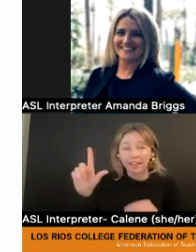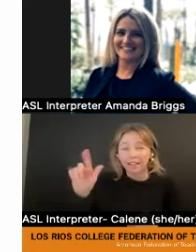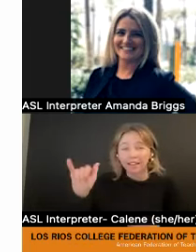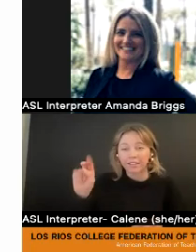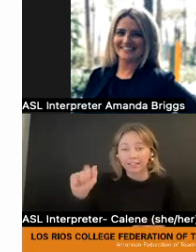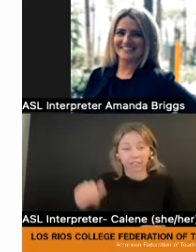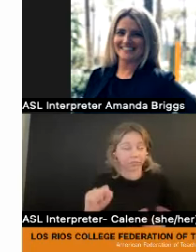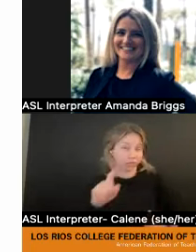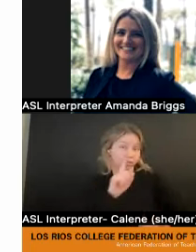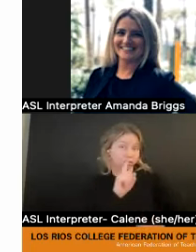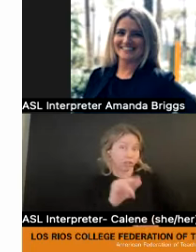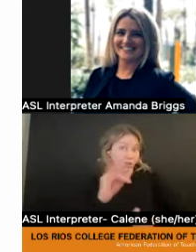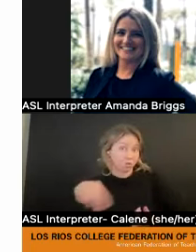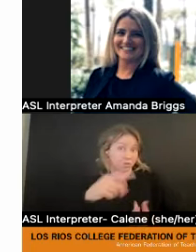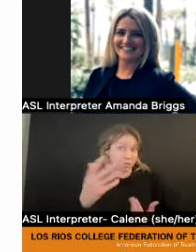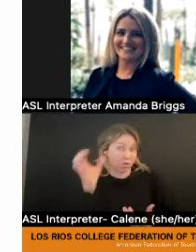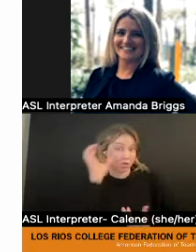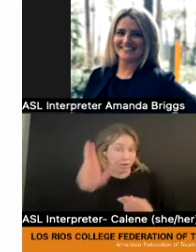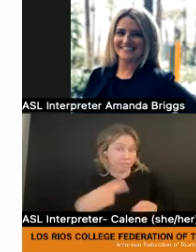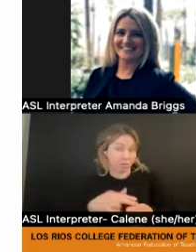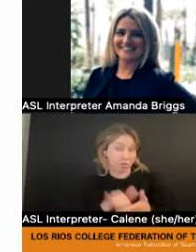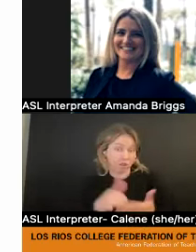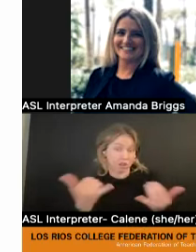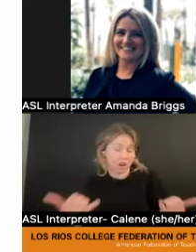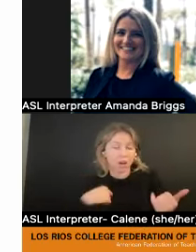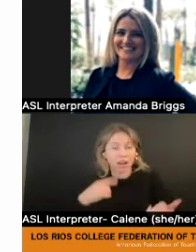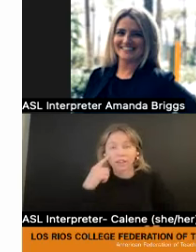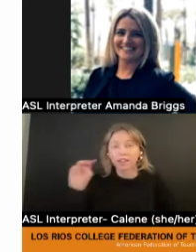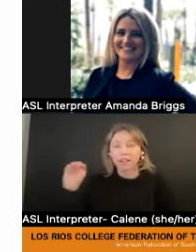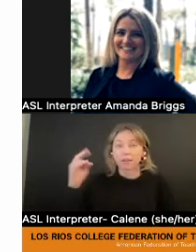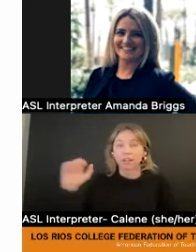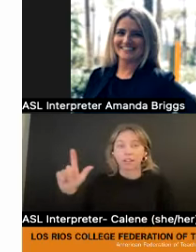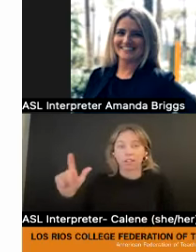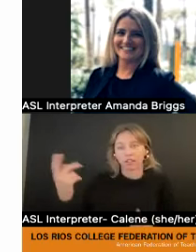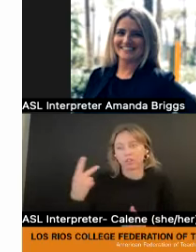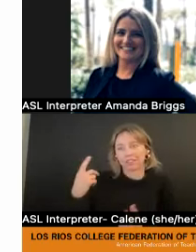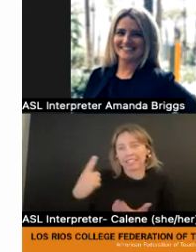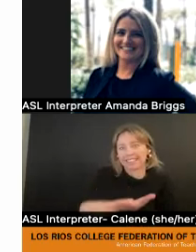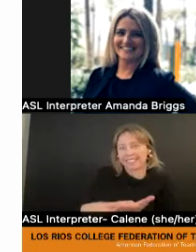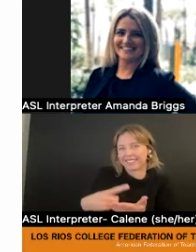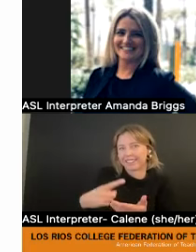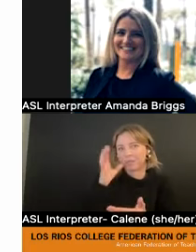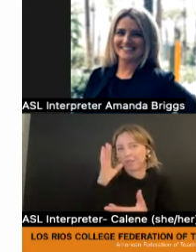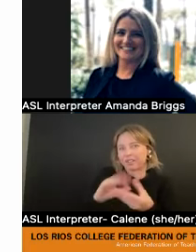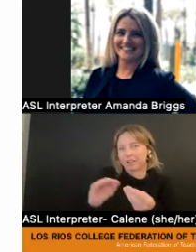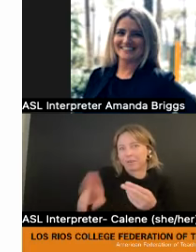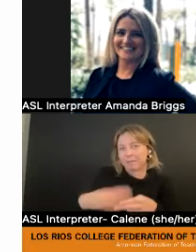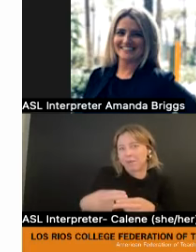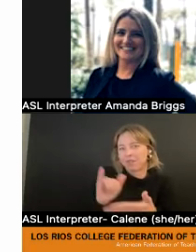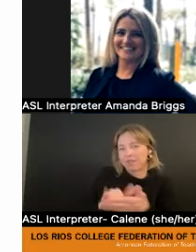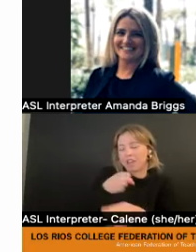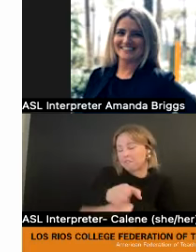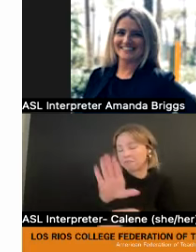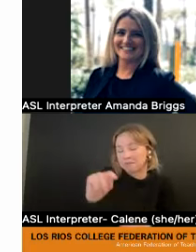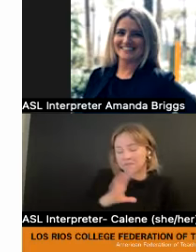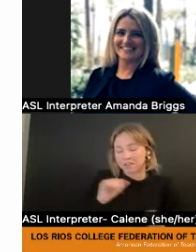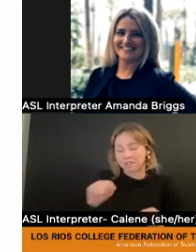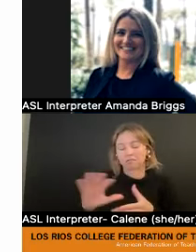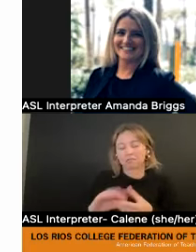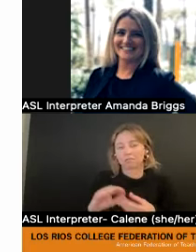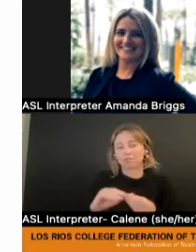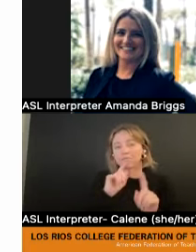folks want to hear about it now. I think Michael and I had both said in the chat, let's wait until after. But yeah, so we have our